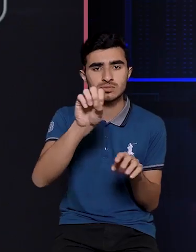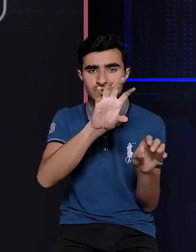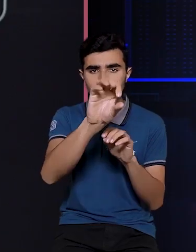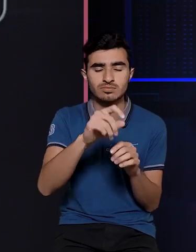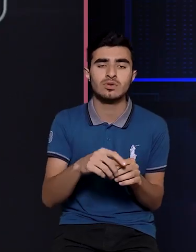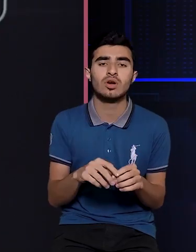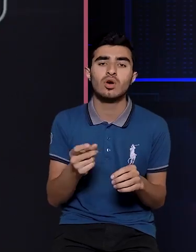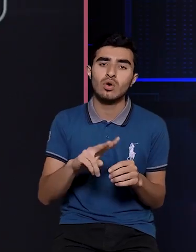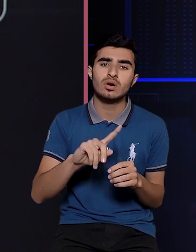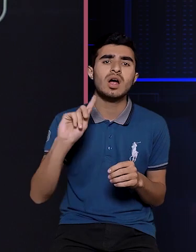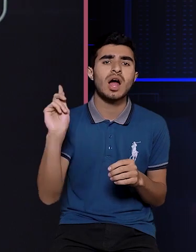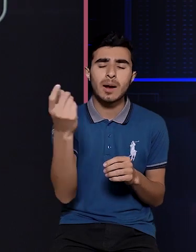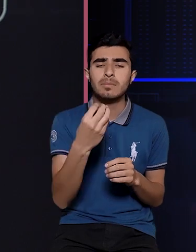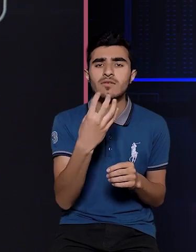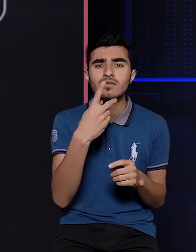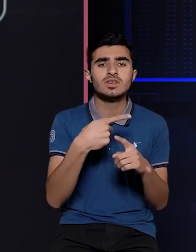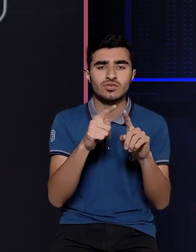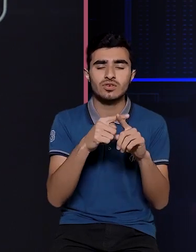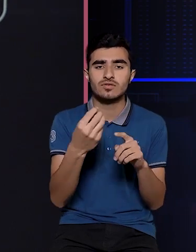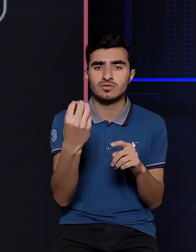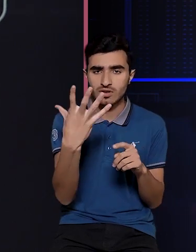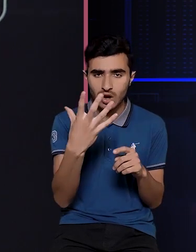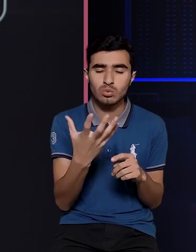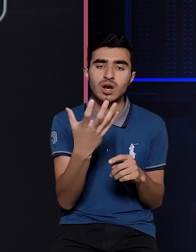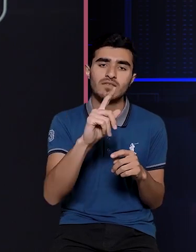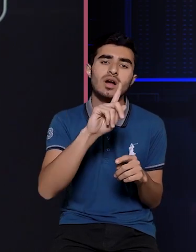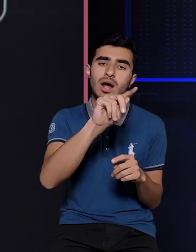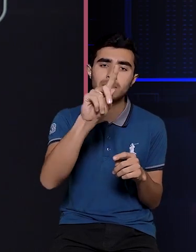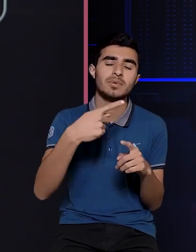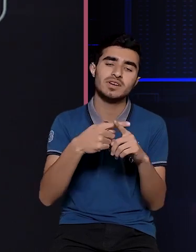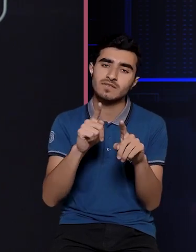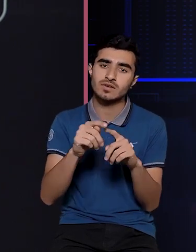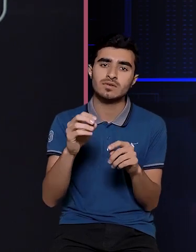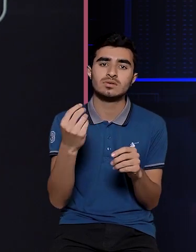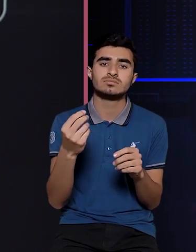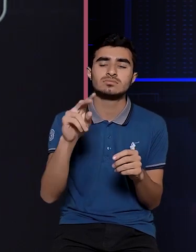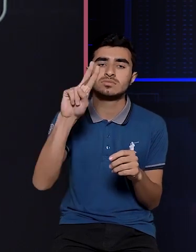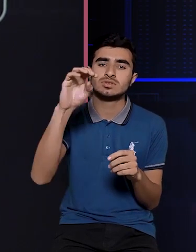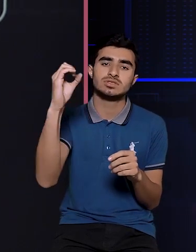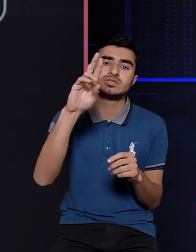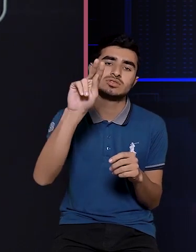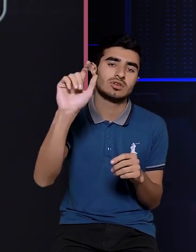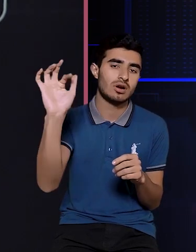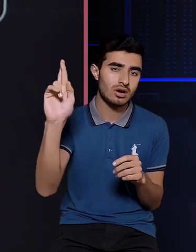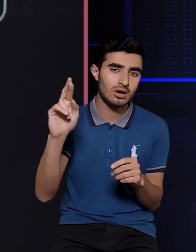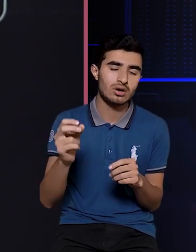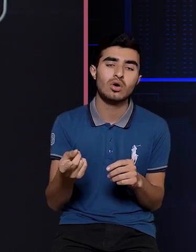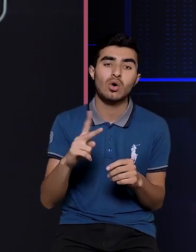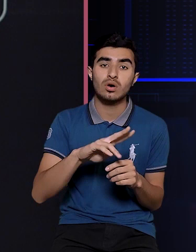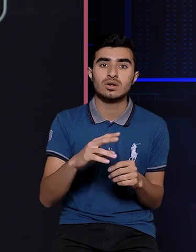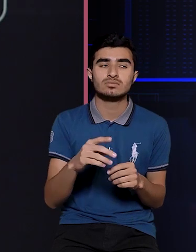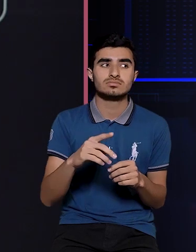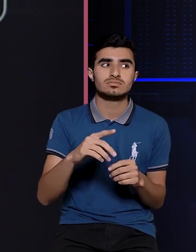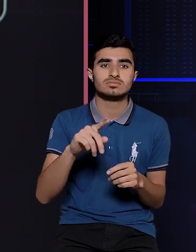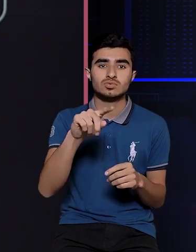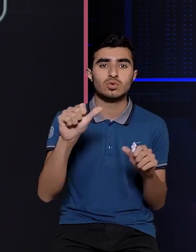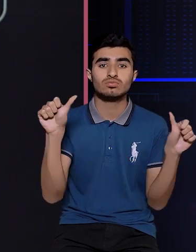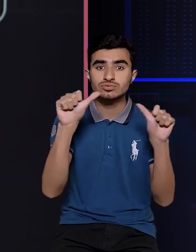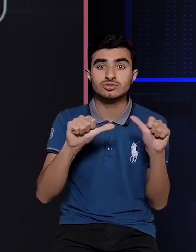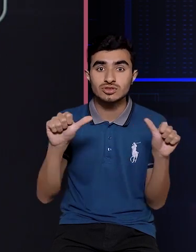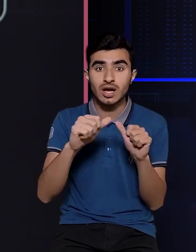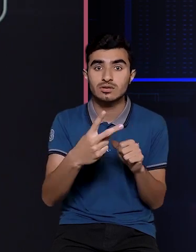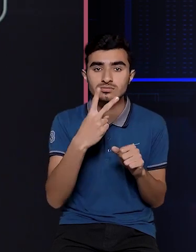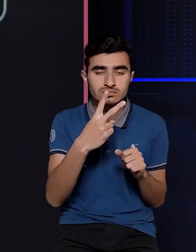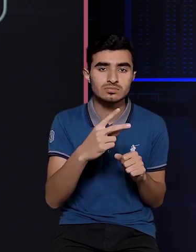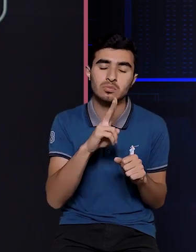go to many different flowers, and depending on what's in season, every flower has different medicinal